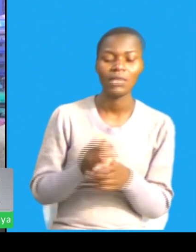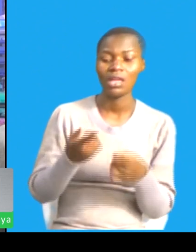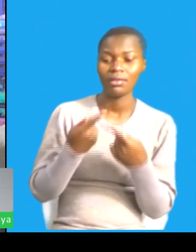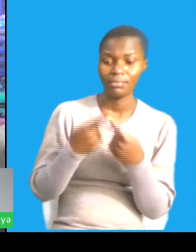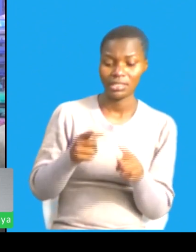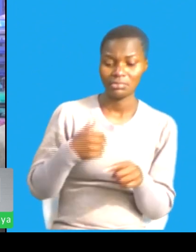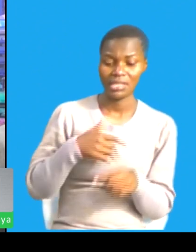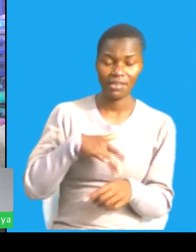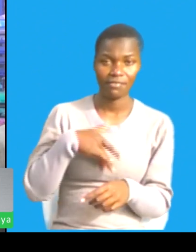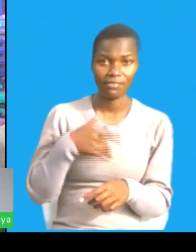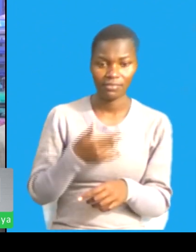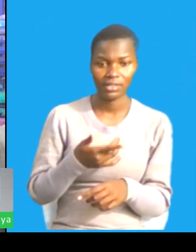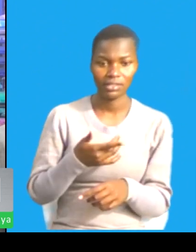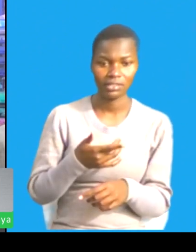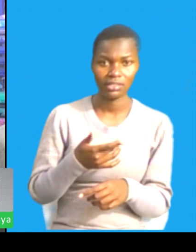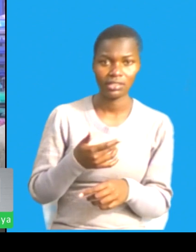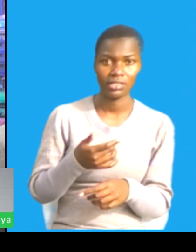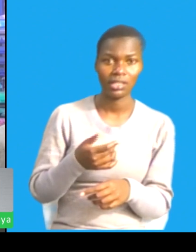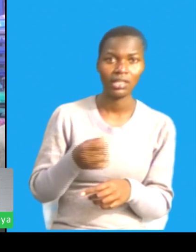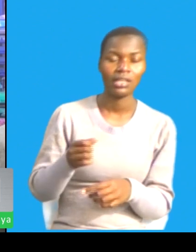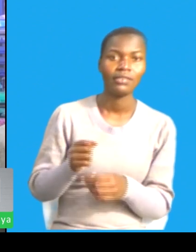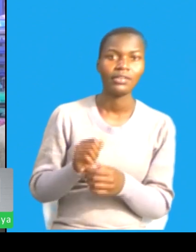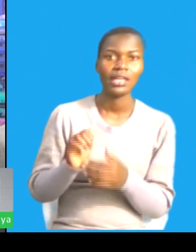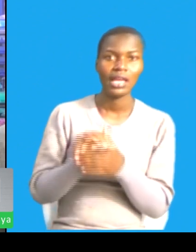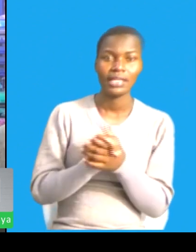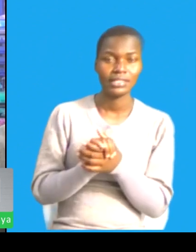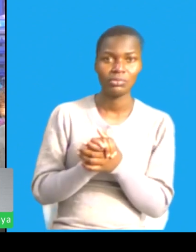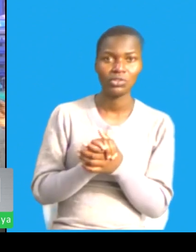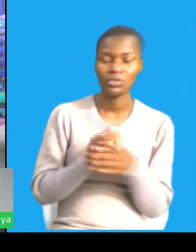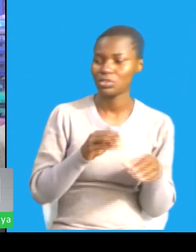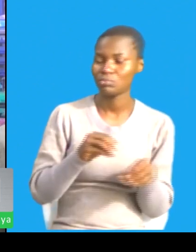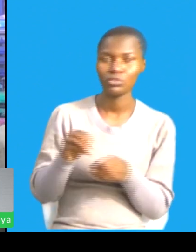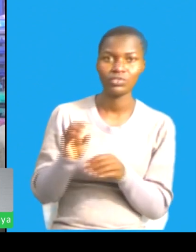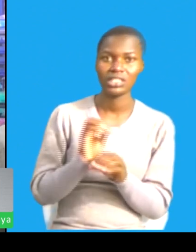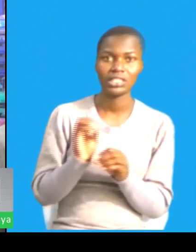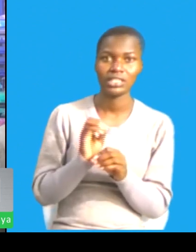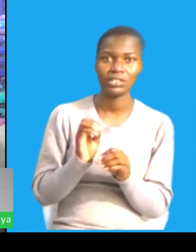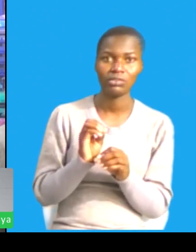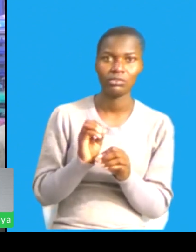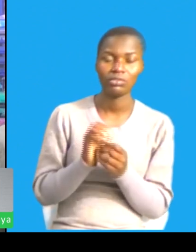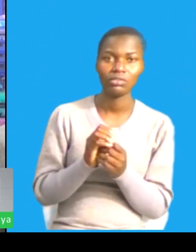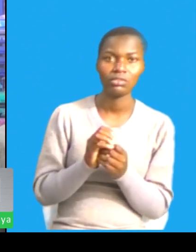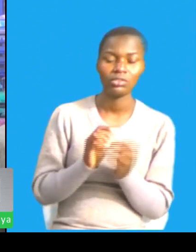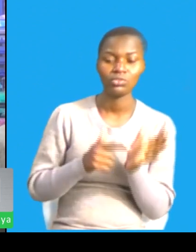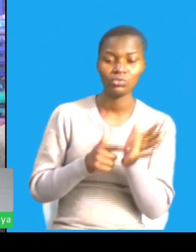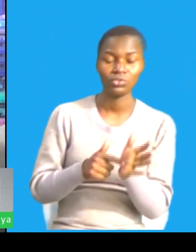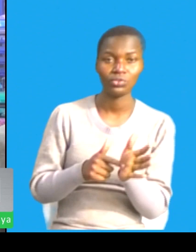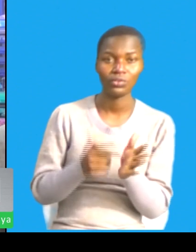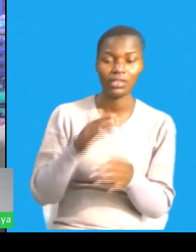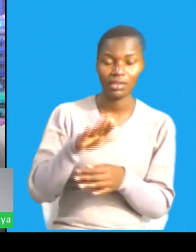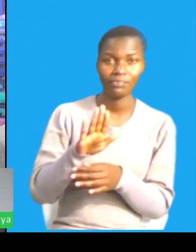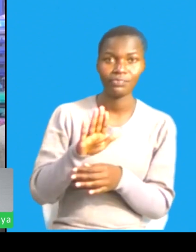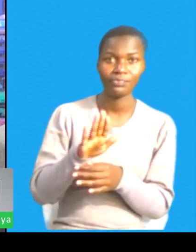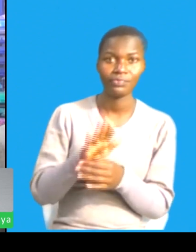Jonah, what I feel is that Azimio has not really moved to show their